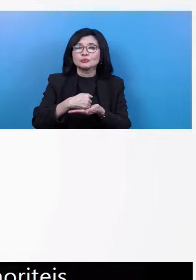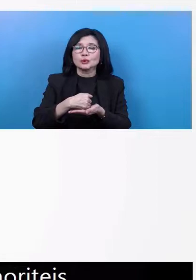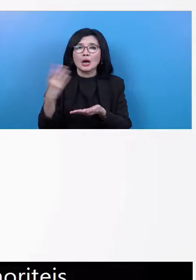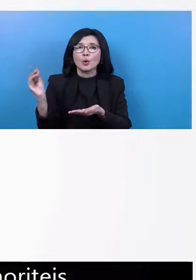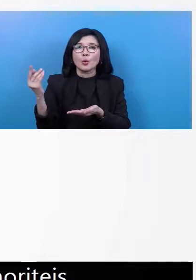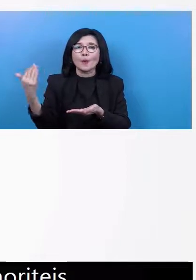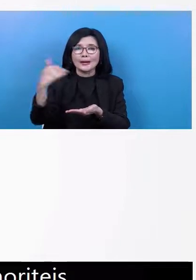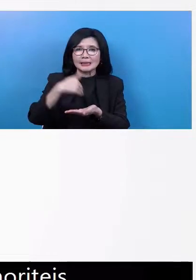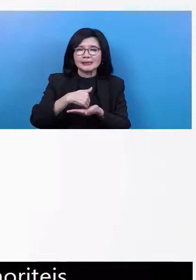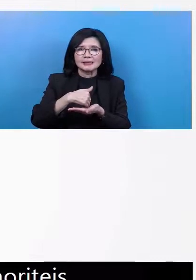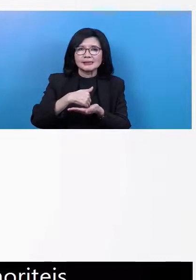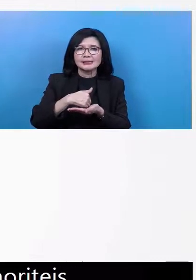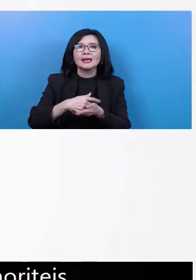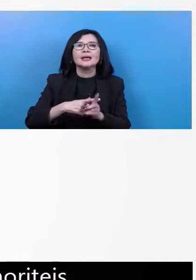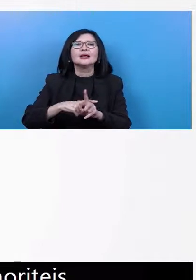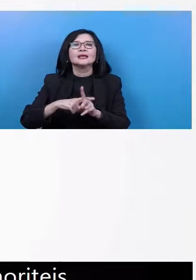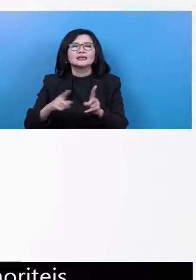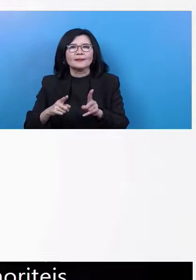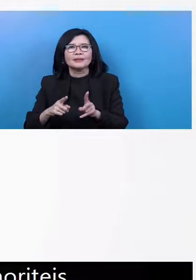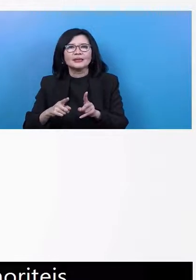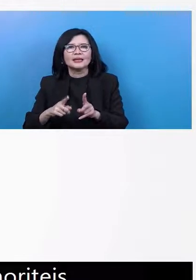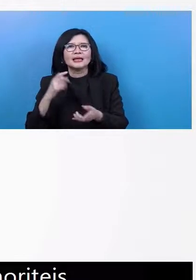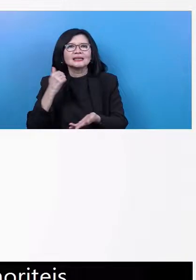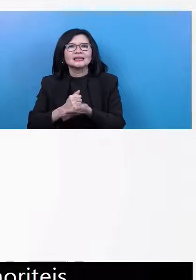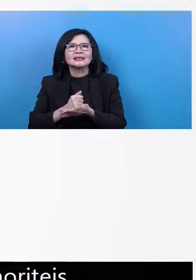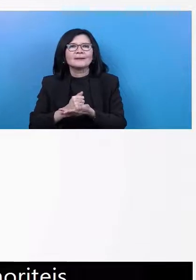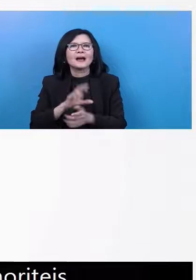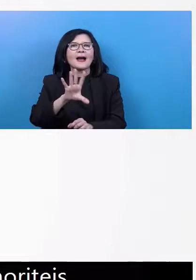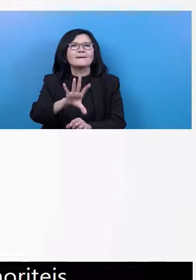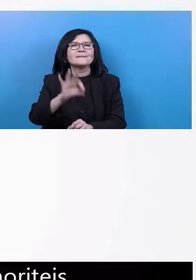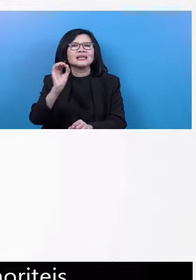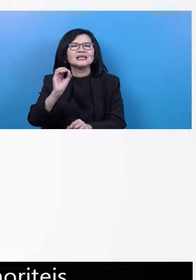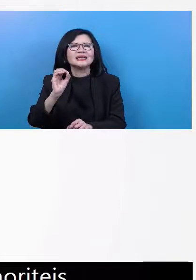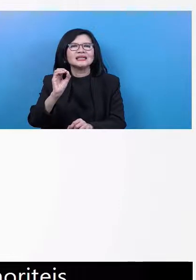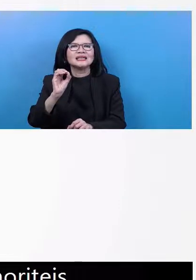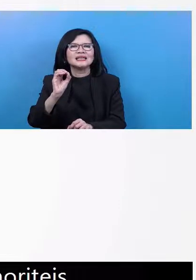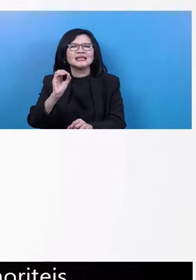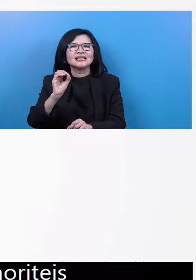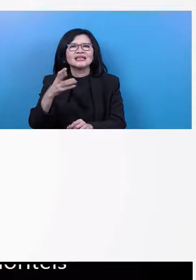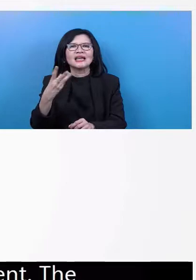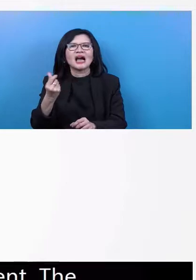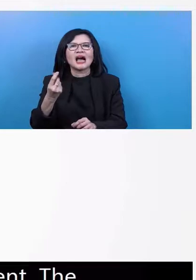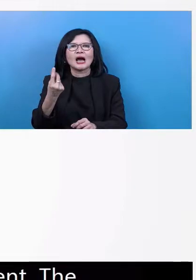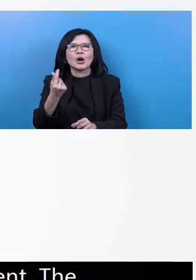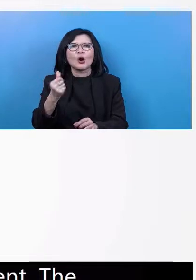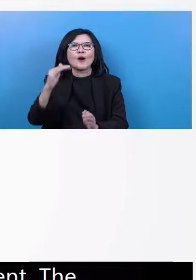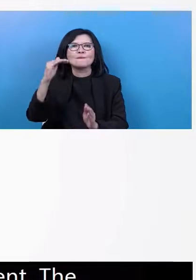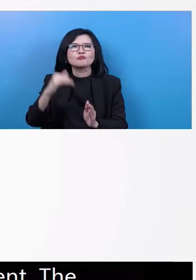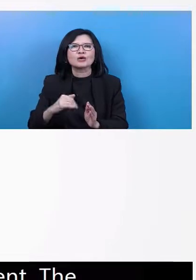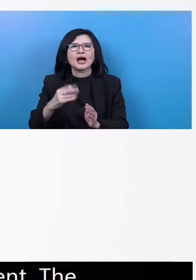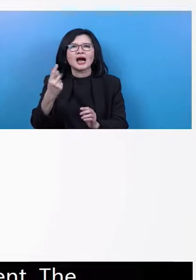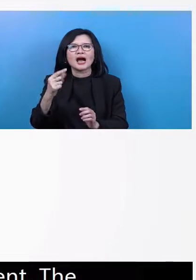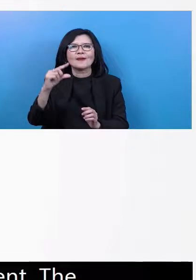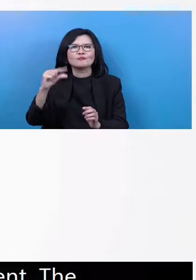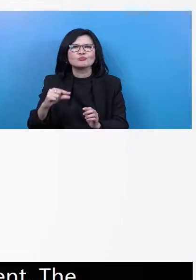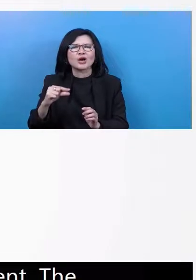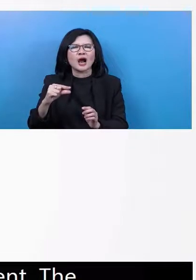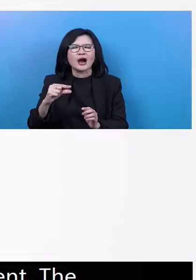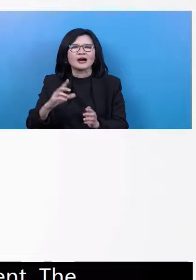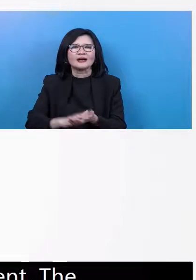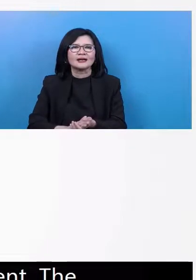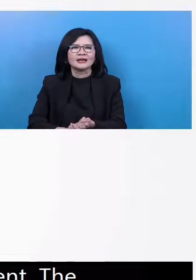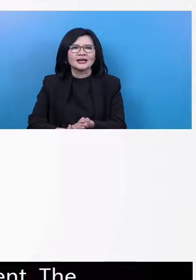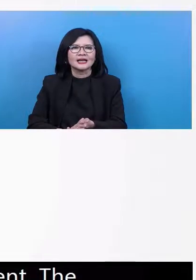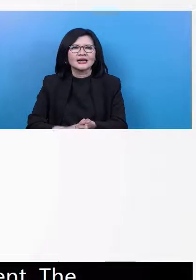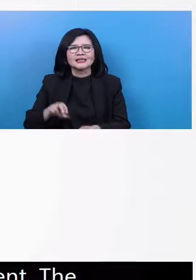the cheapest option in terms of the rebuild. They don't go for the sustainable option. And I've seen that in the UK many times in the past.